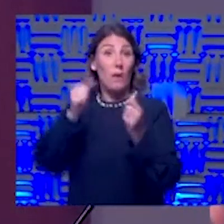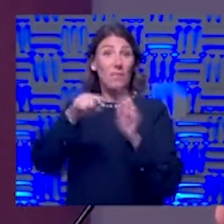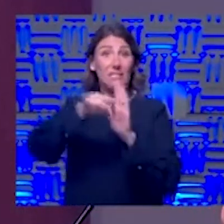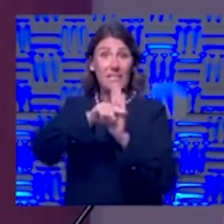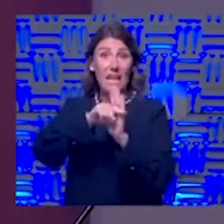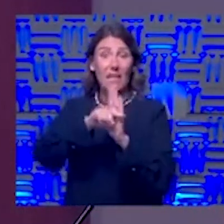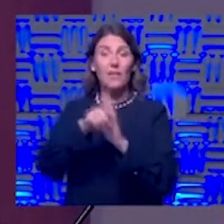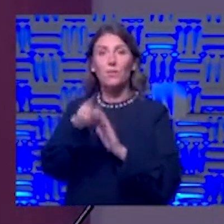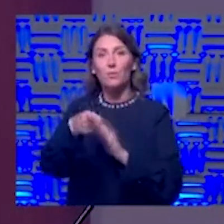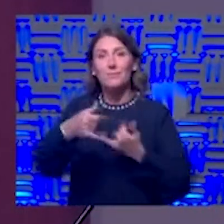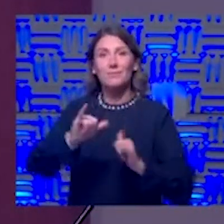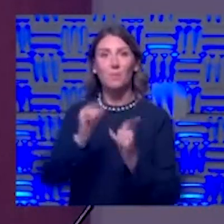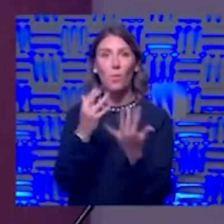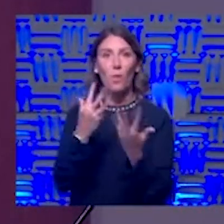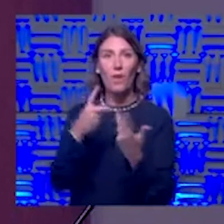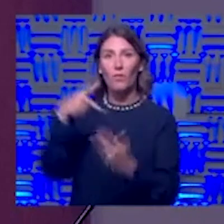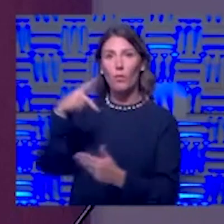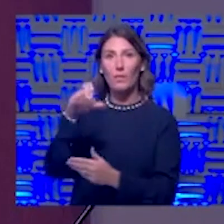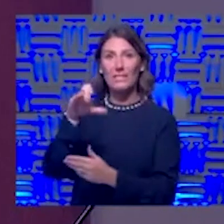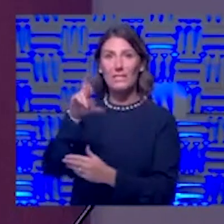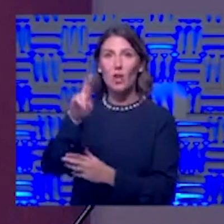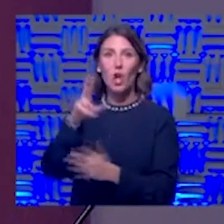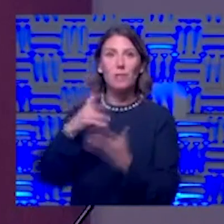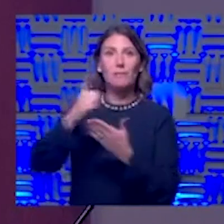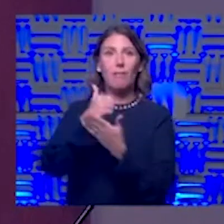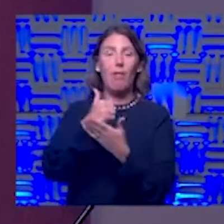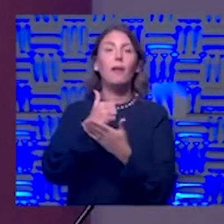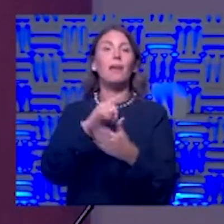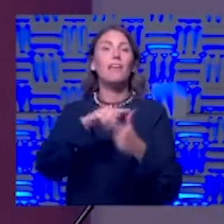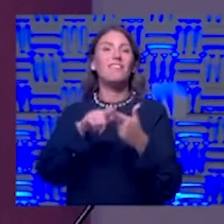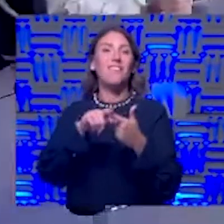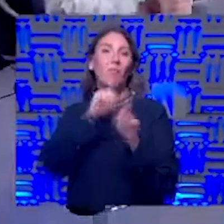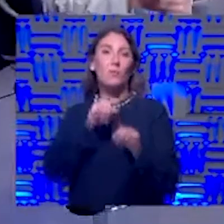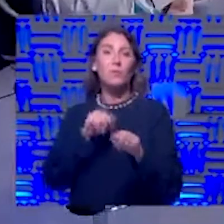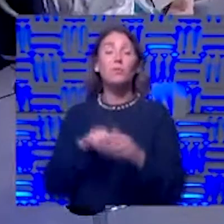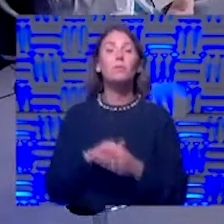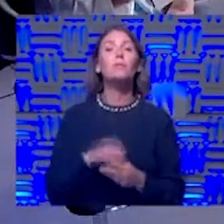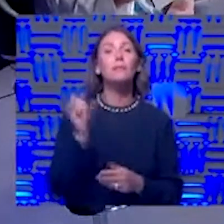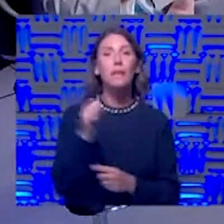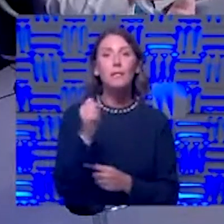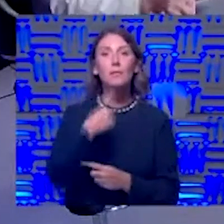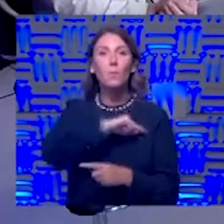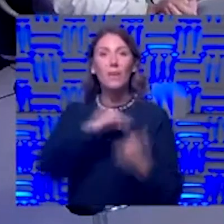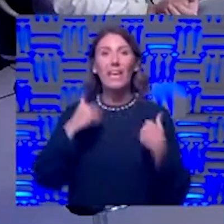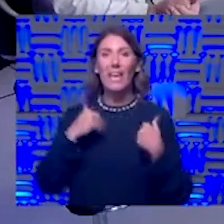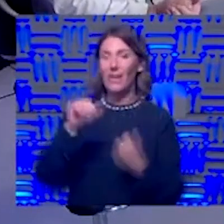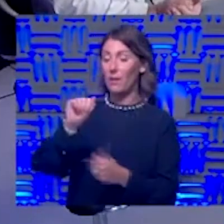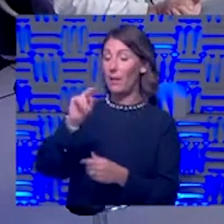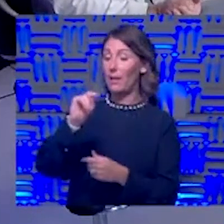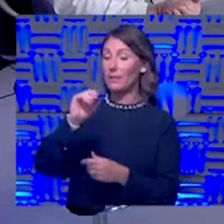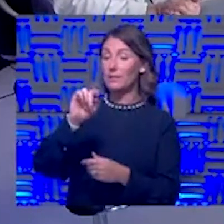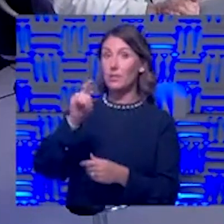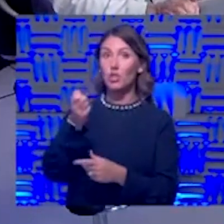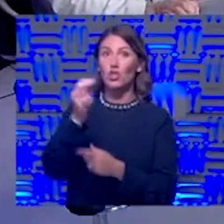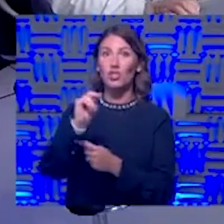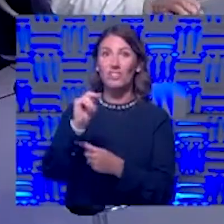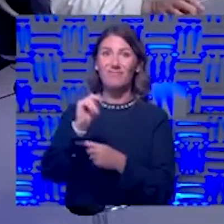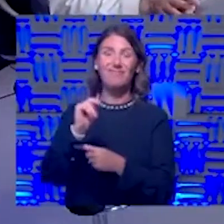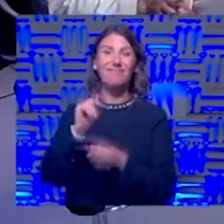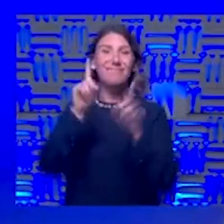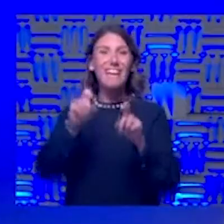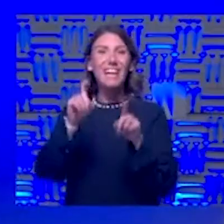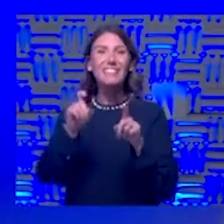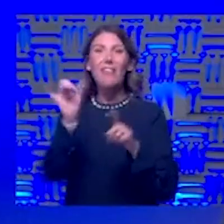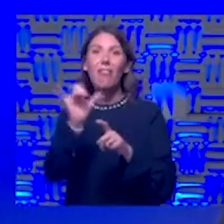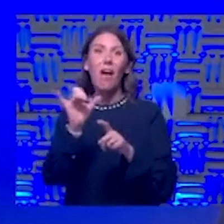going to wait for a PCR to be collected and then resulted. Yeah. And that's the thing. We have antigen tests for other things such as influenza and strep and